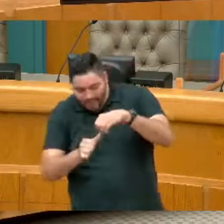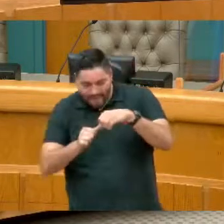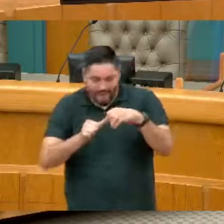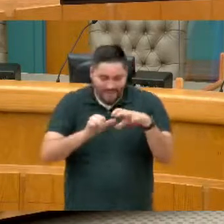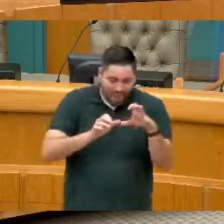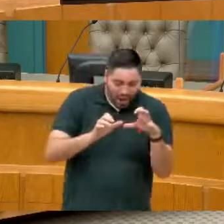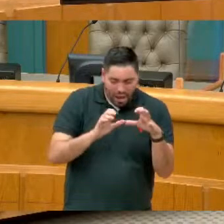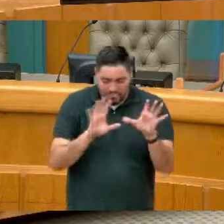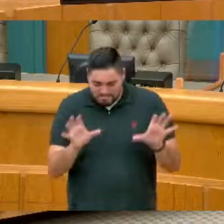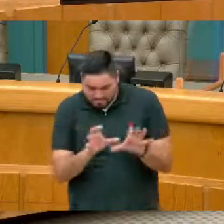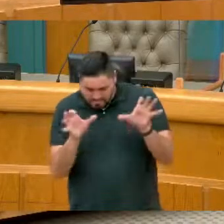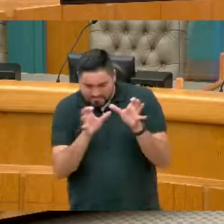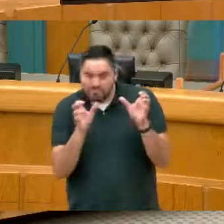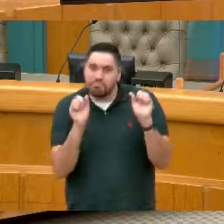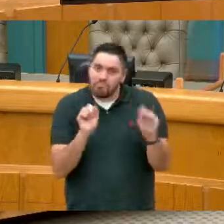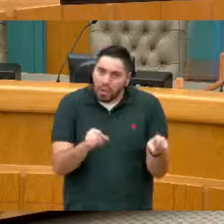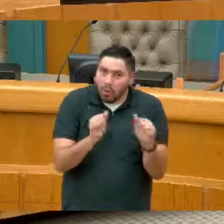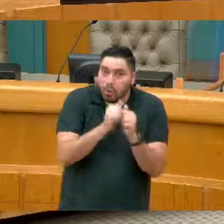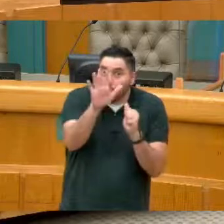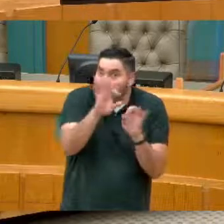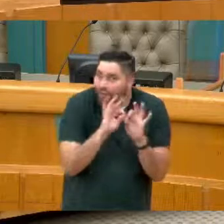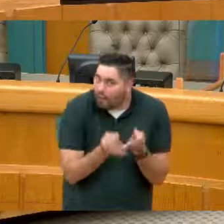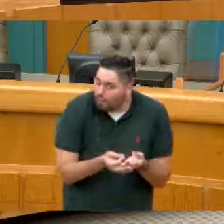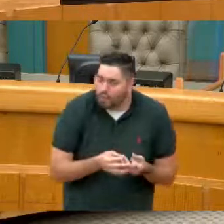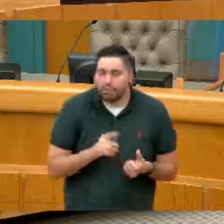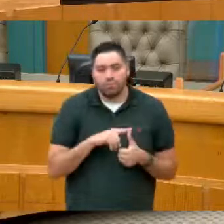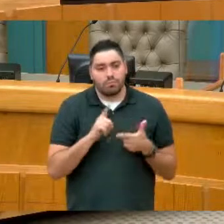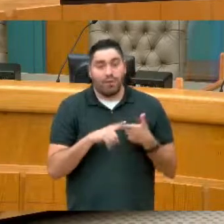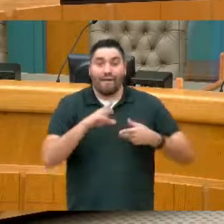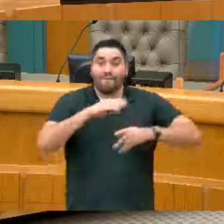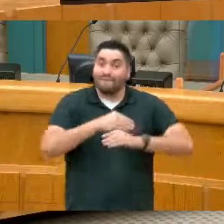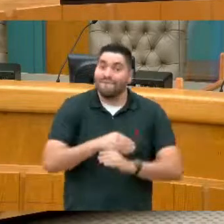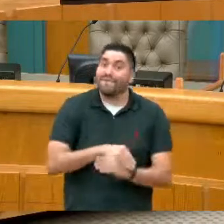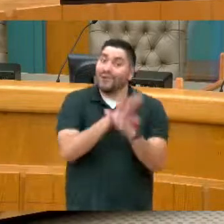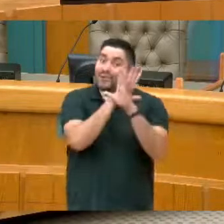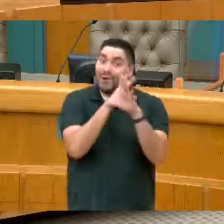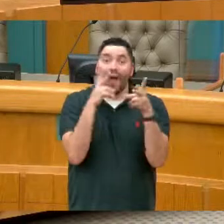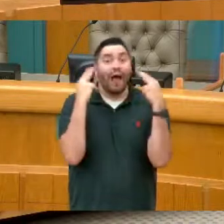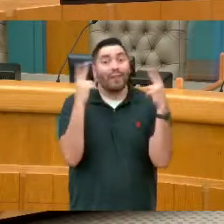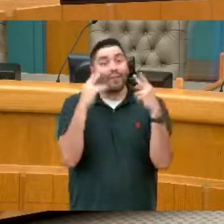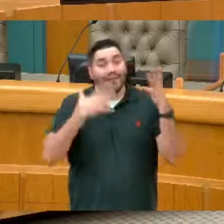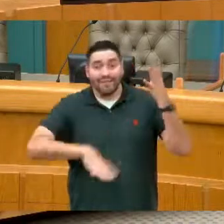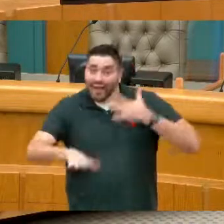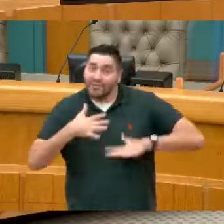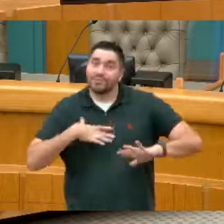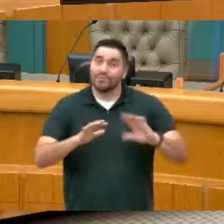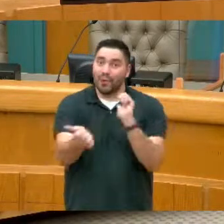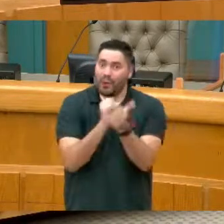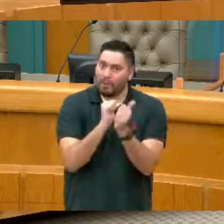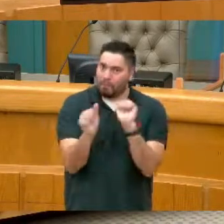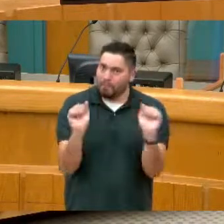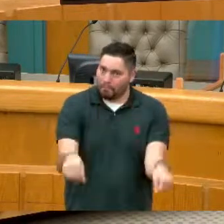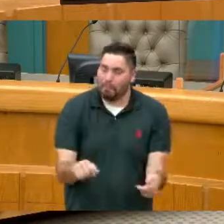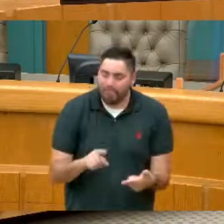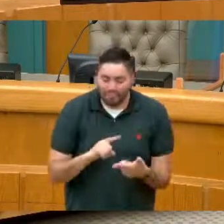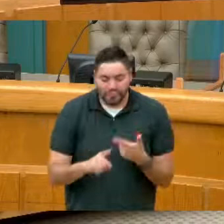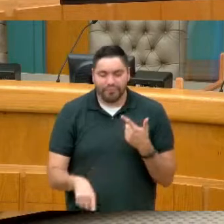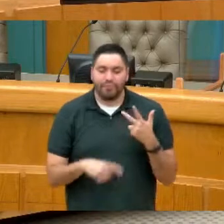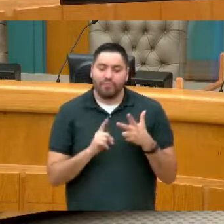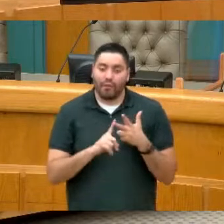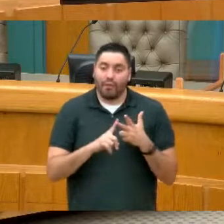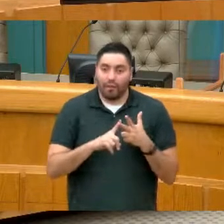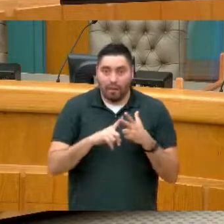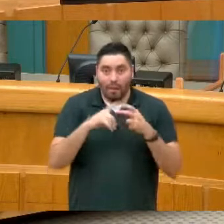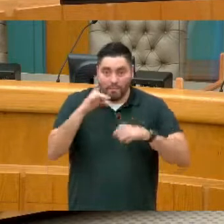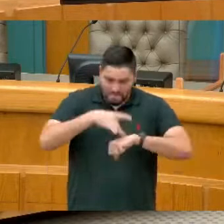I'm going to start from the bottom and go up. So the lower risk activities are the activities that we want